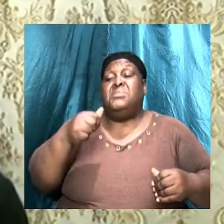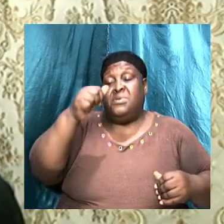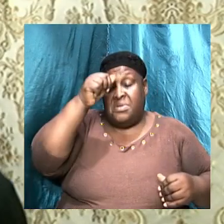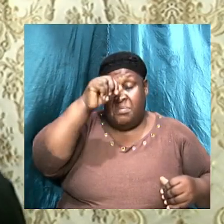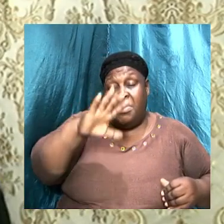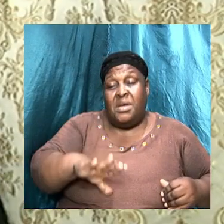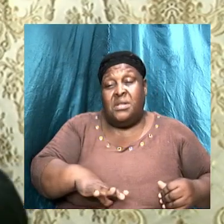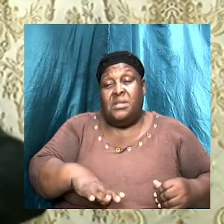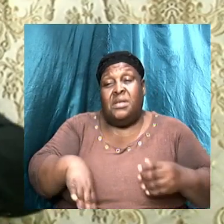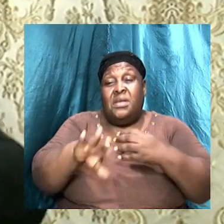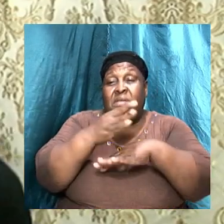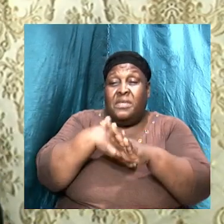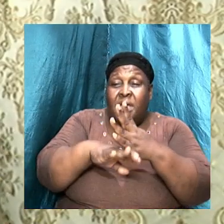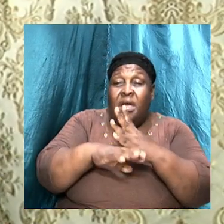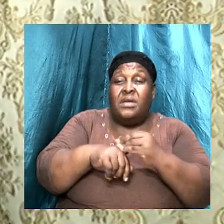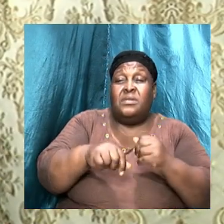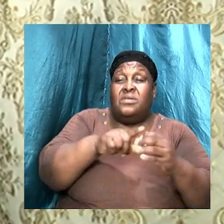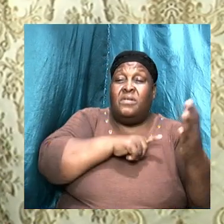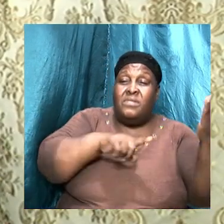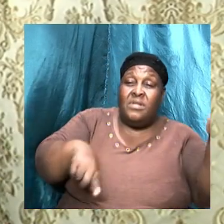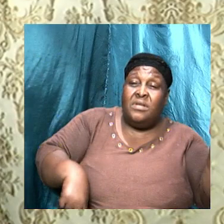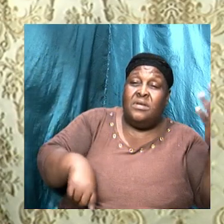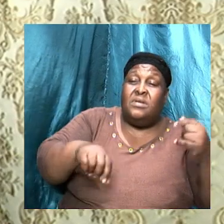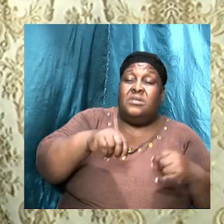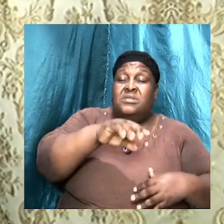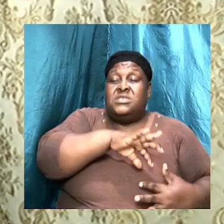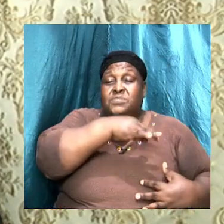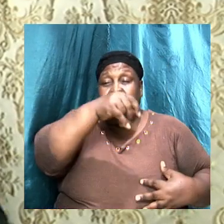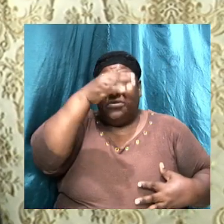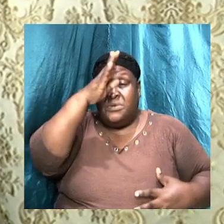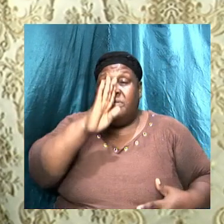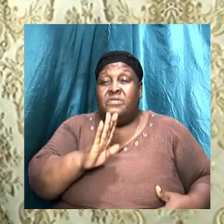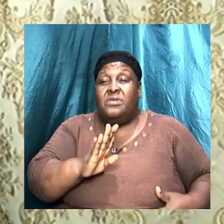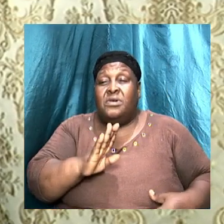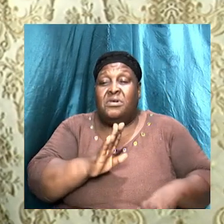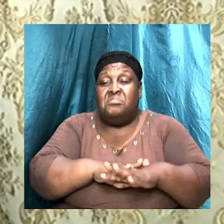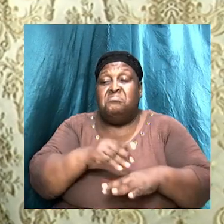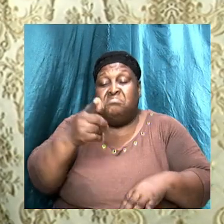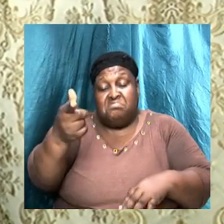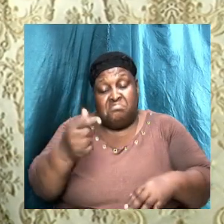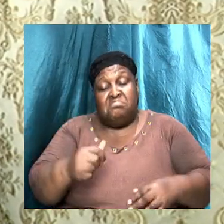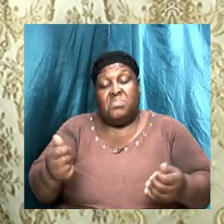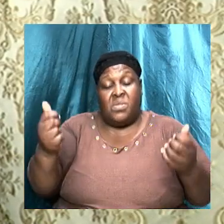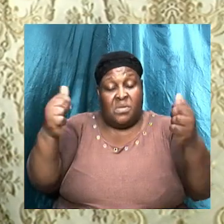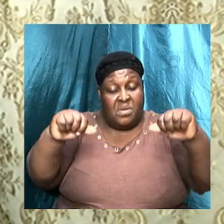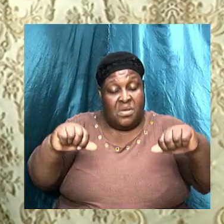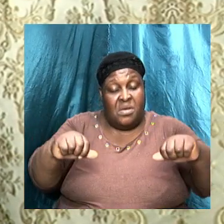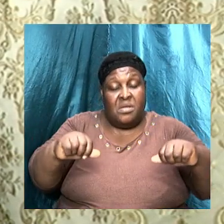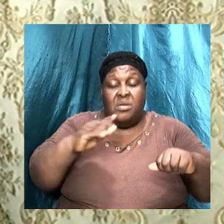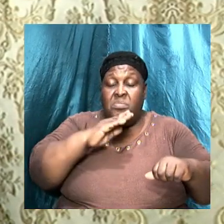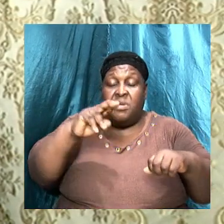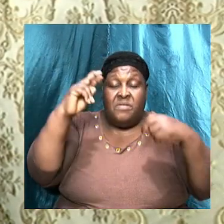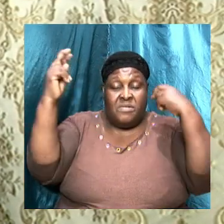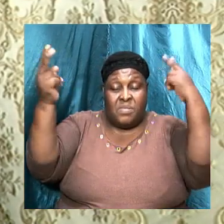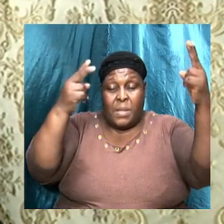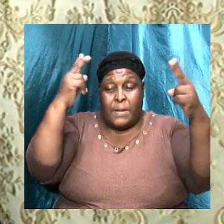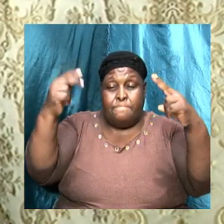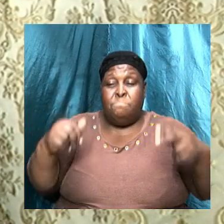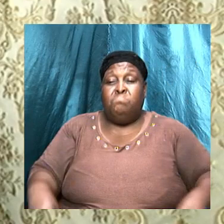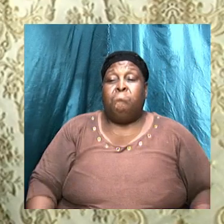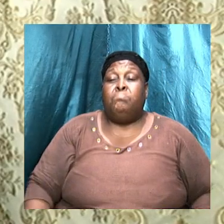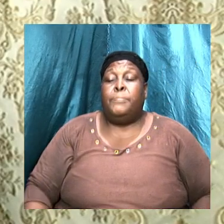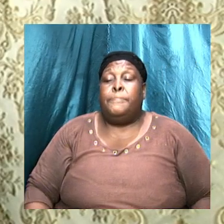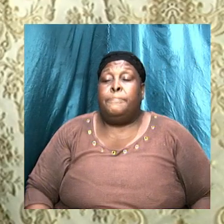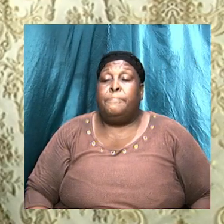hand of the Lord, the Spirit of God was upon him, why he was able, amen, to be victorious in that battle. Let us